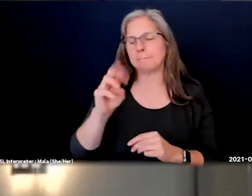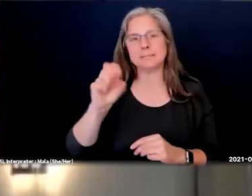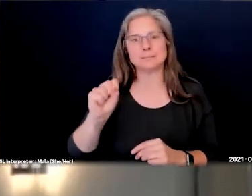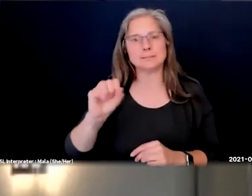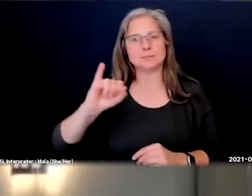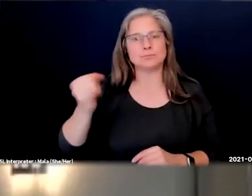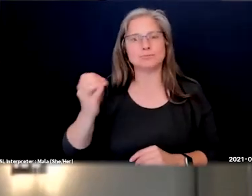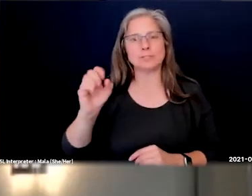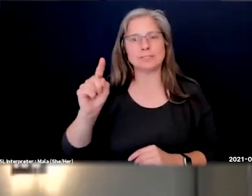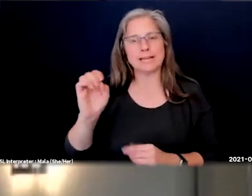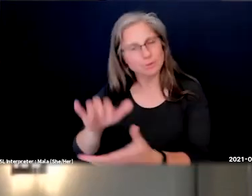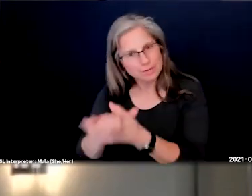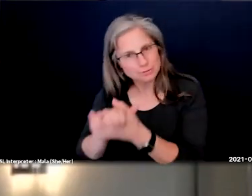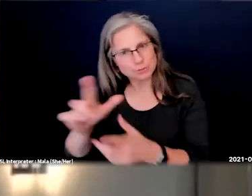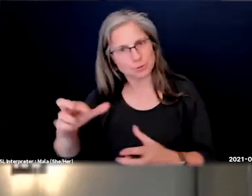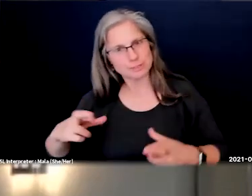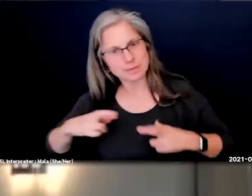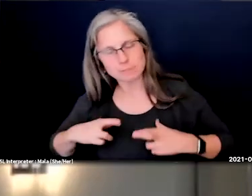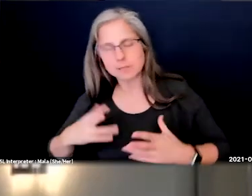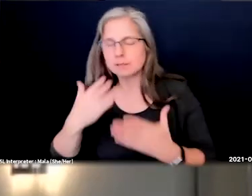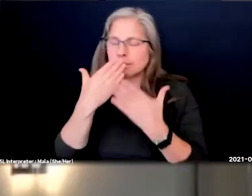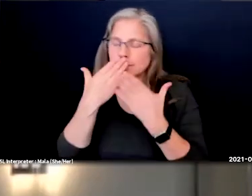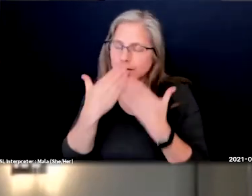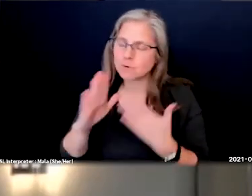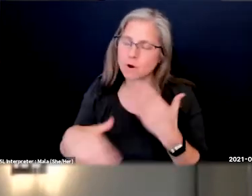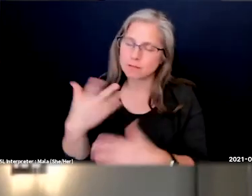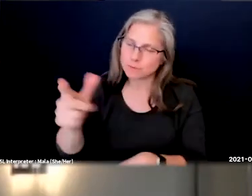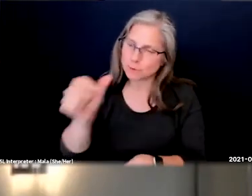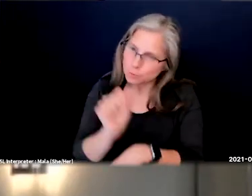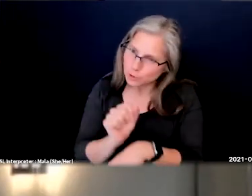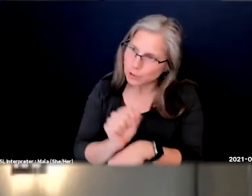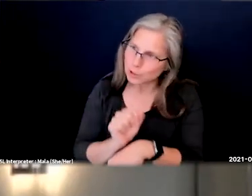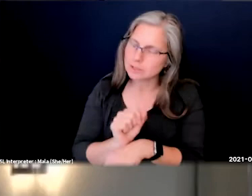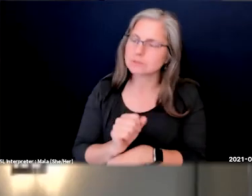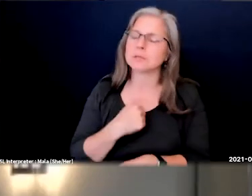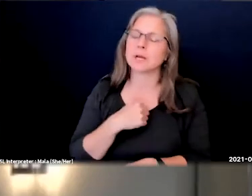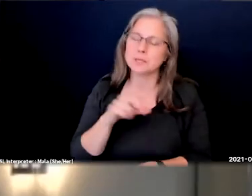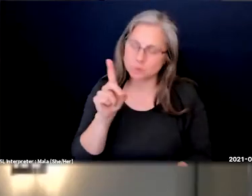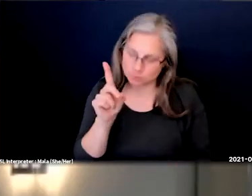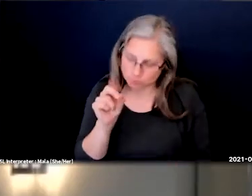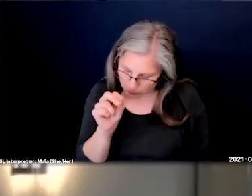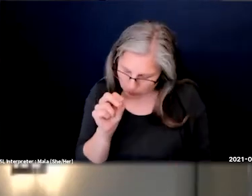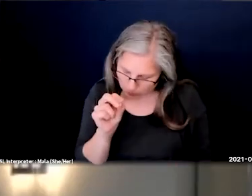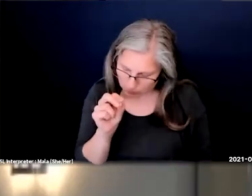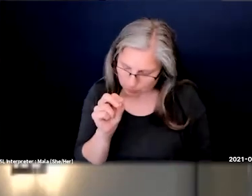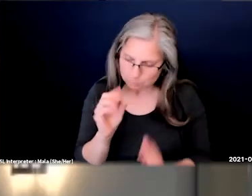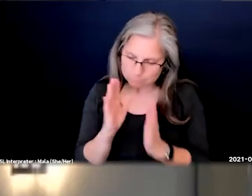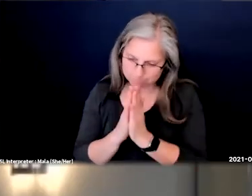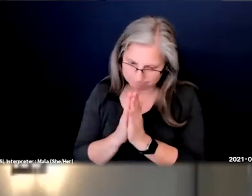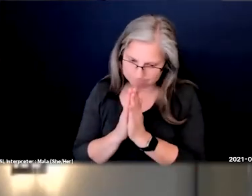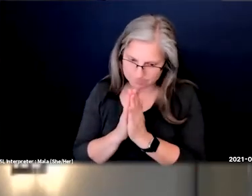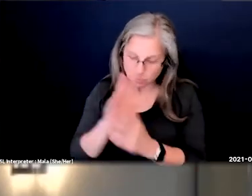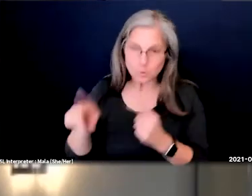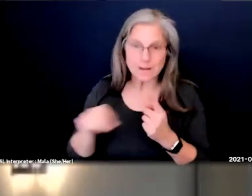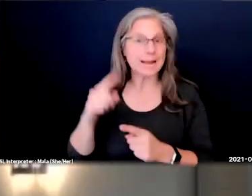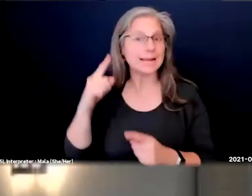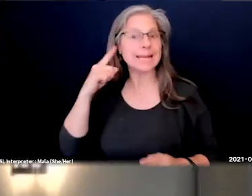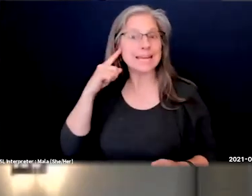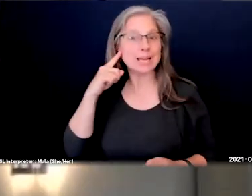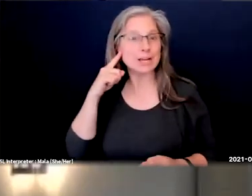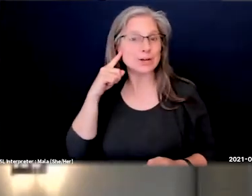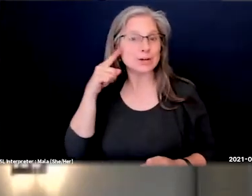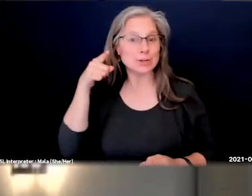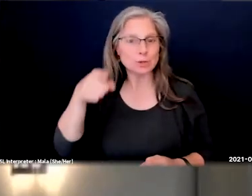and thank you for all of the work. And I do. When I hear you, I